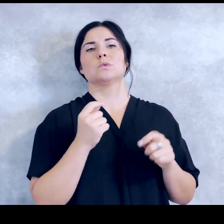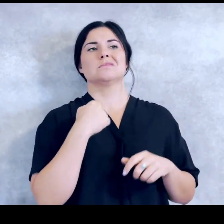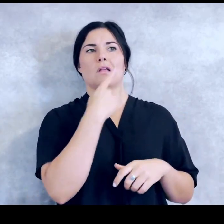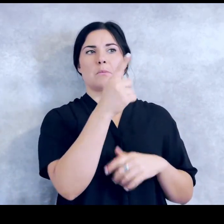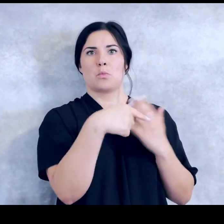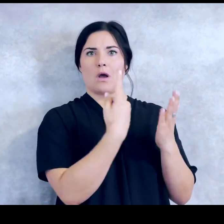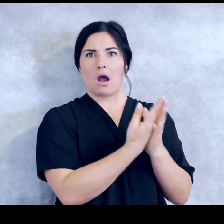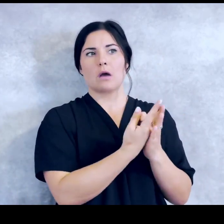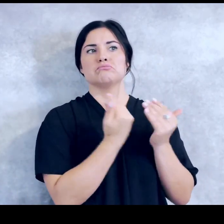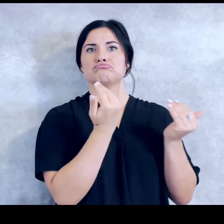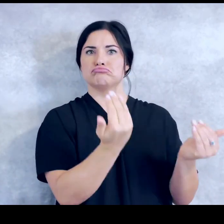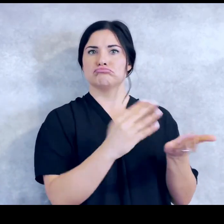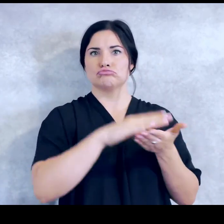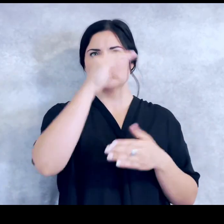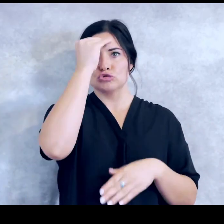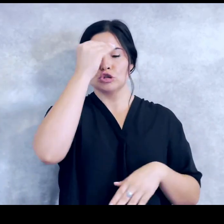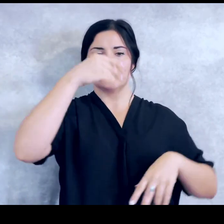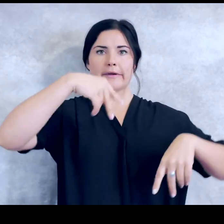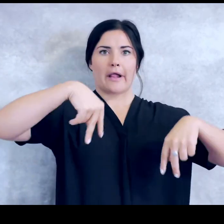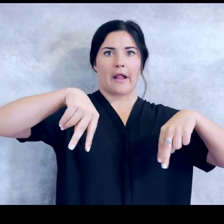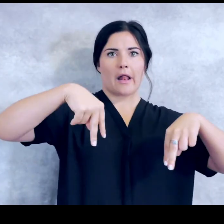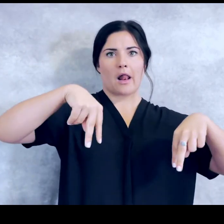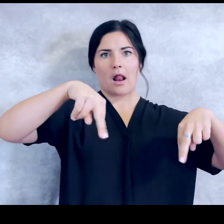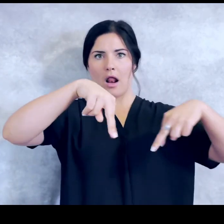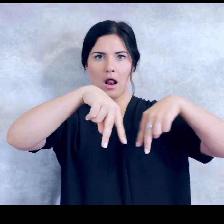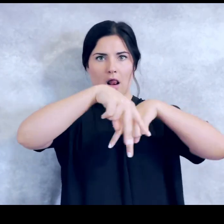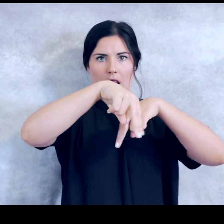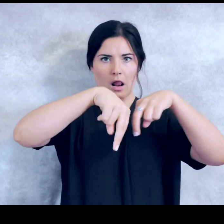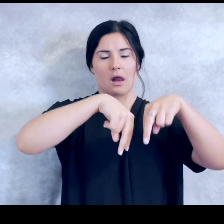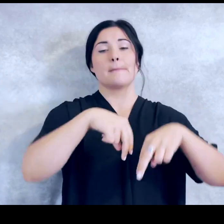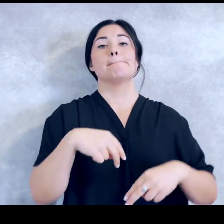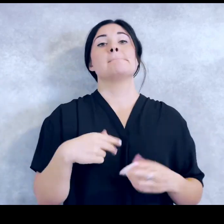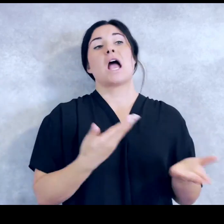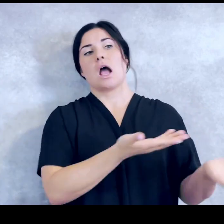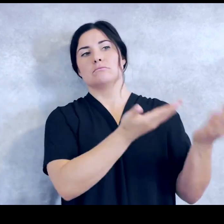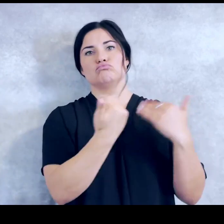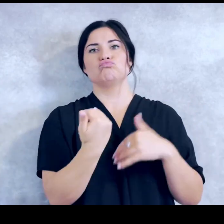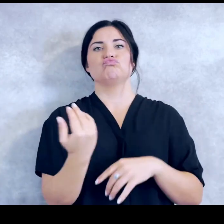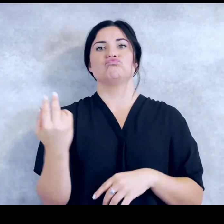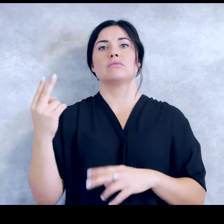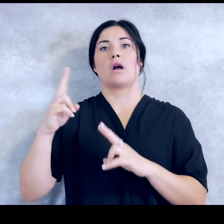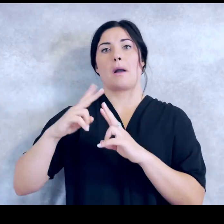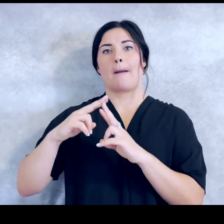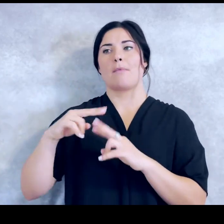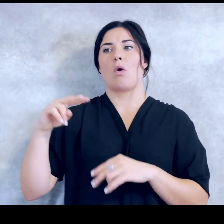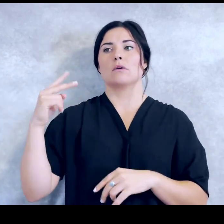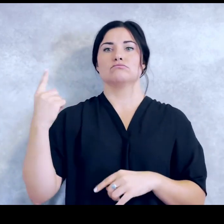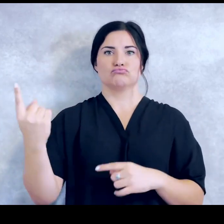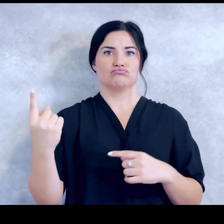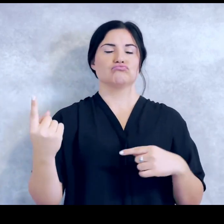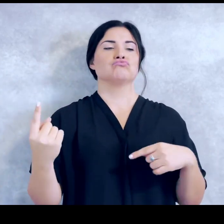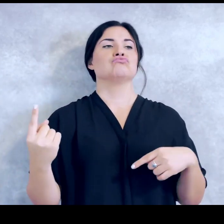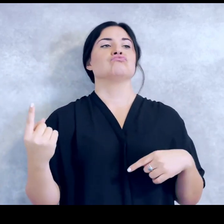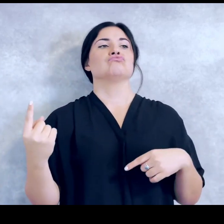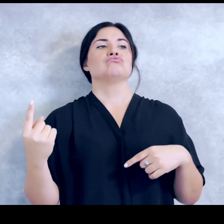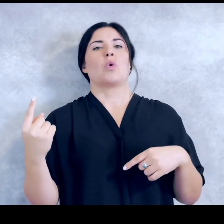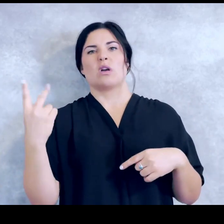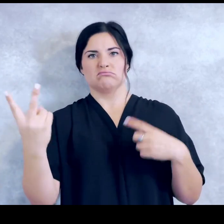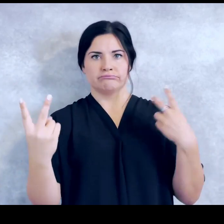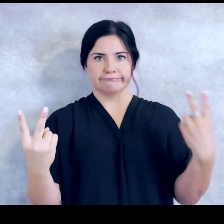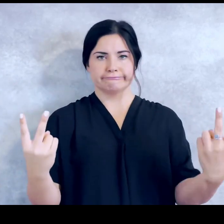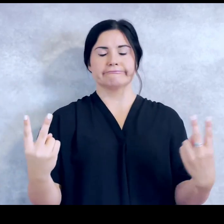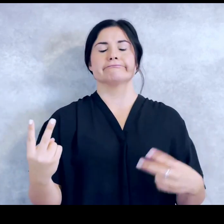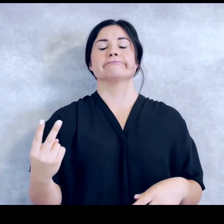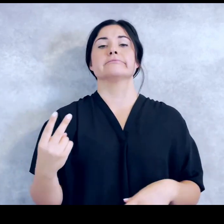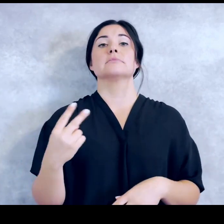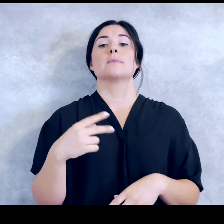them, I don't know, an hour to learn choreography, and they bring them out, and they have one couple here and one couple here, and they let them